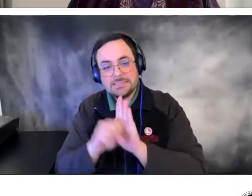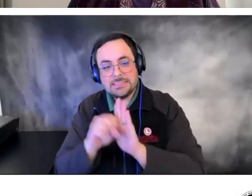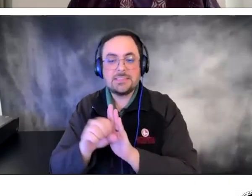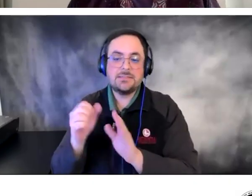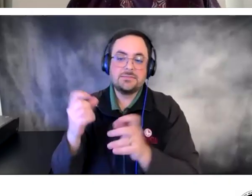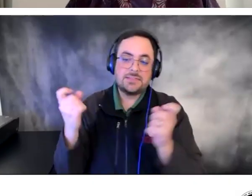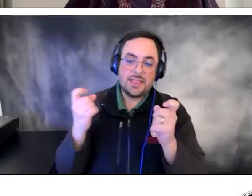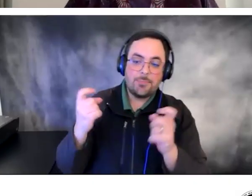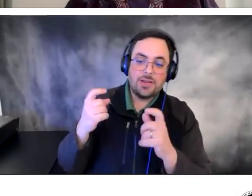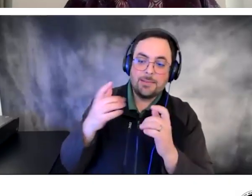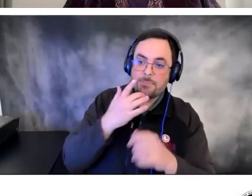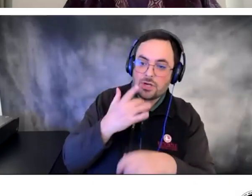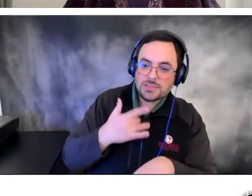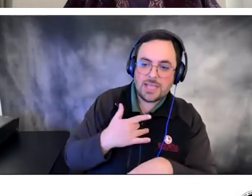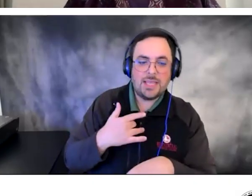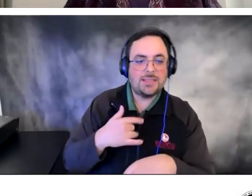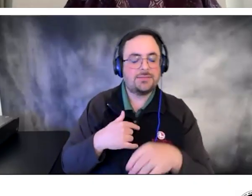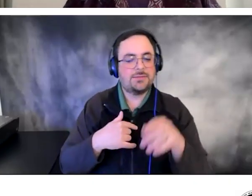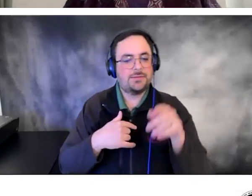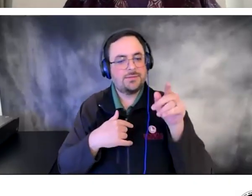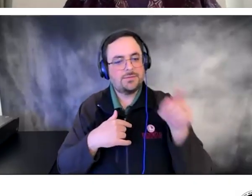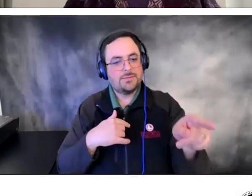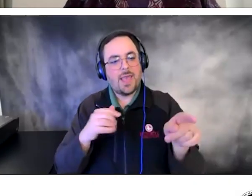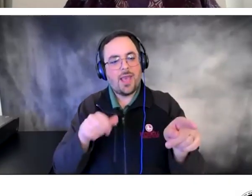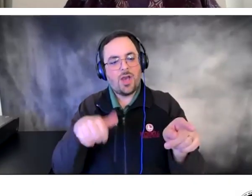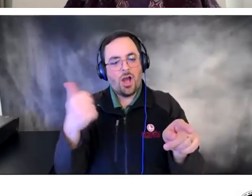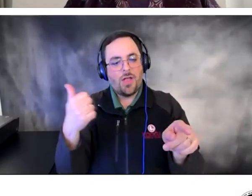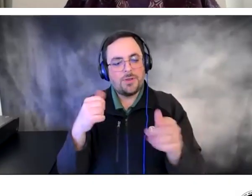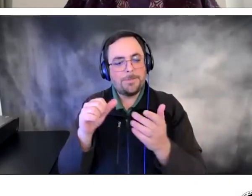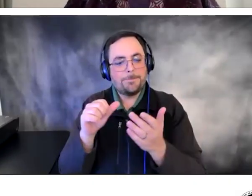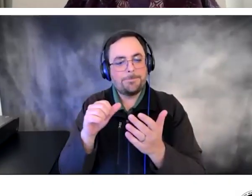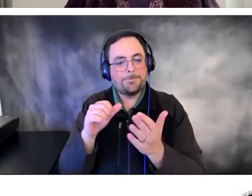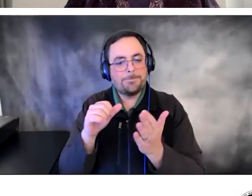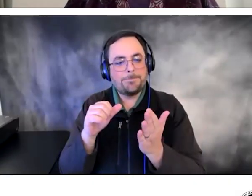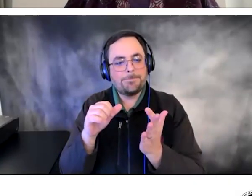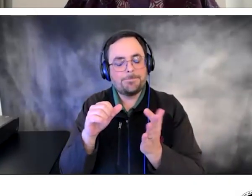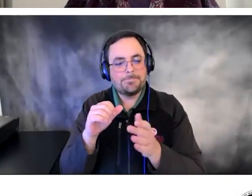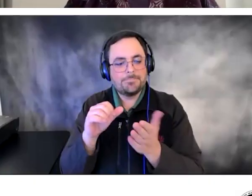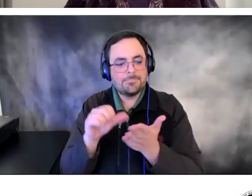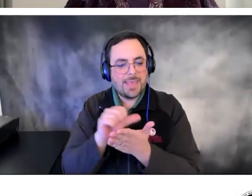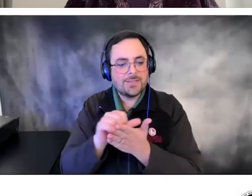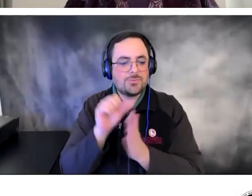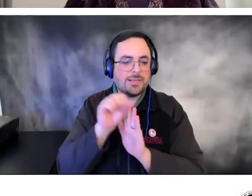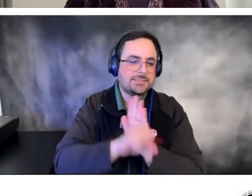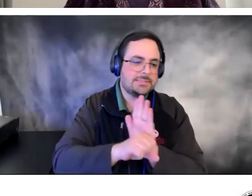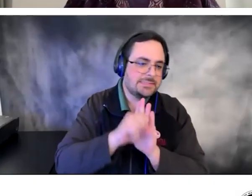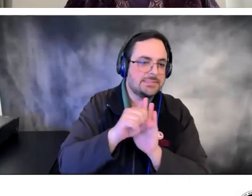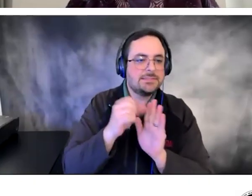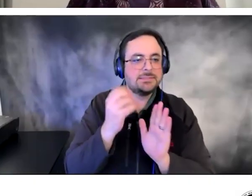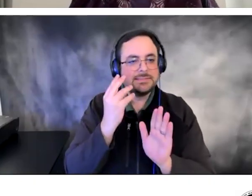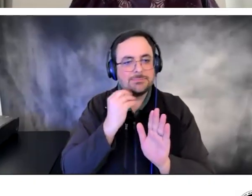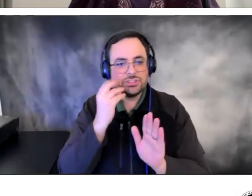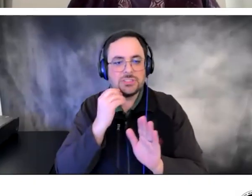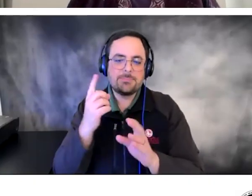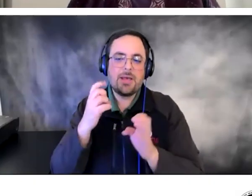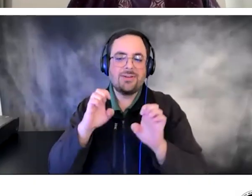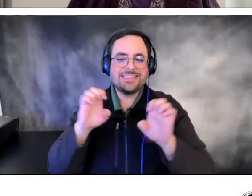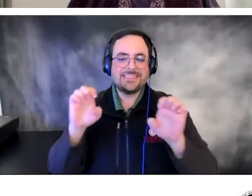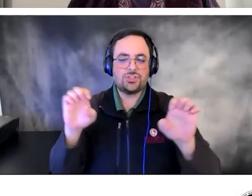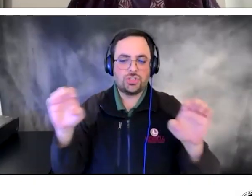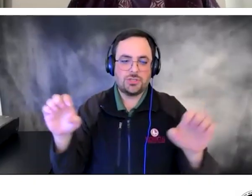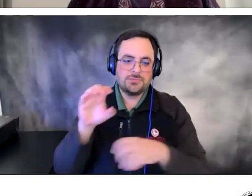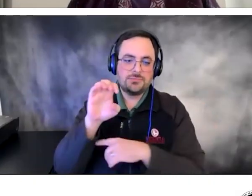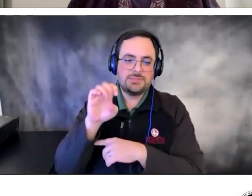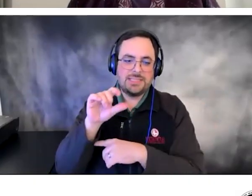including celebrating her birthday. This is another page from the Seasons Experience book about Easter. And you